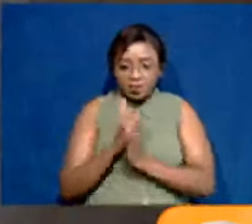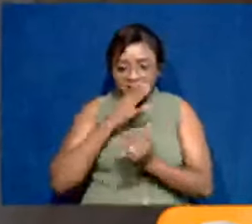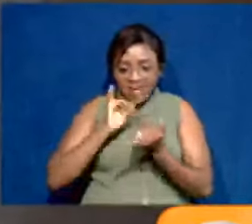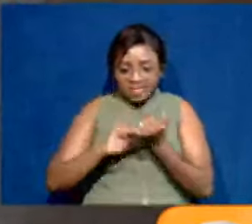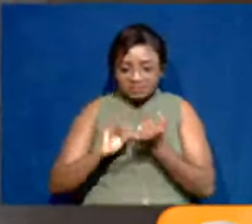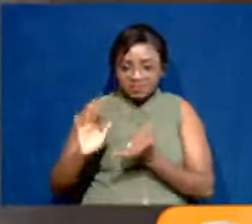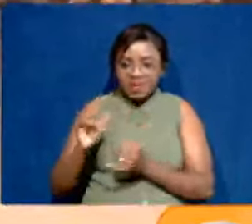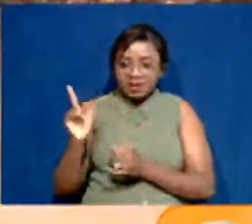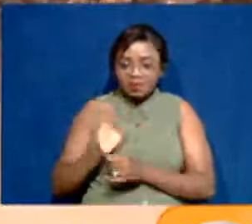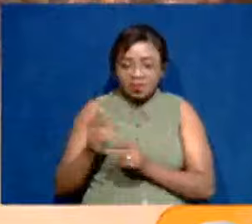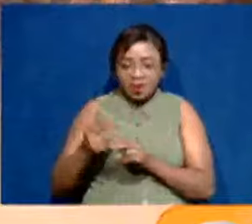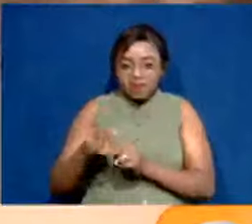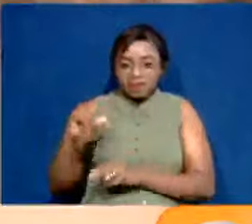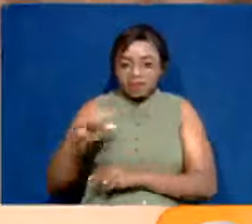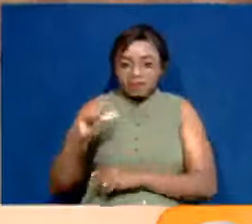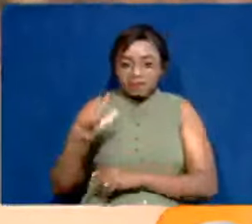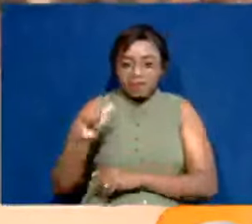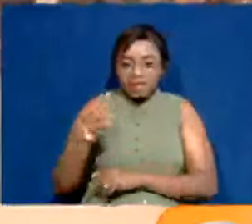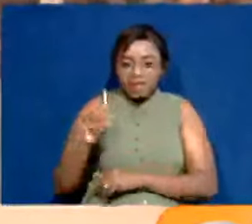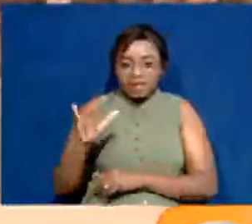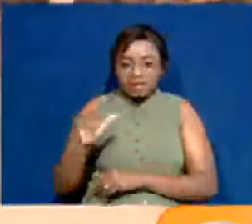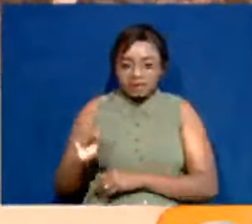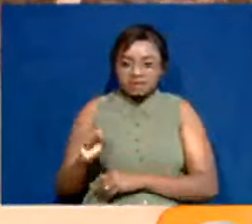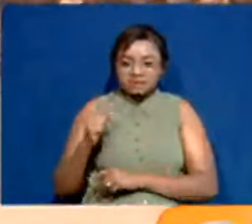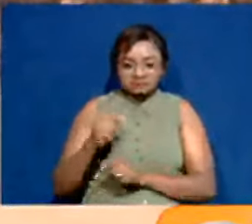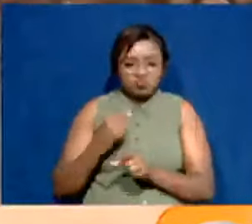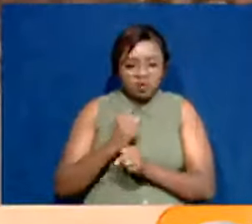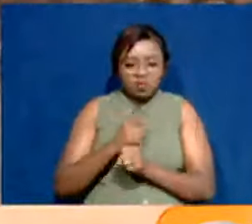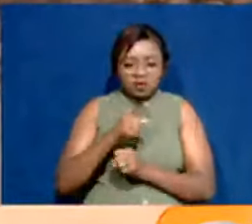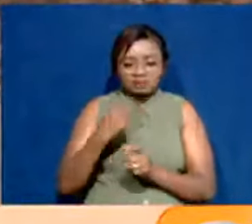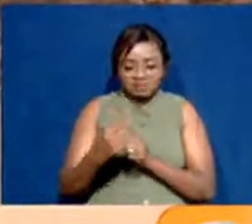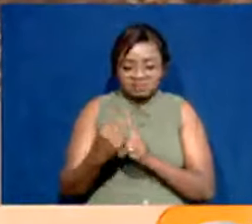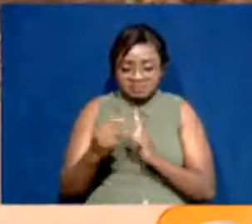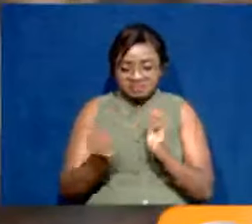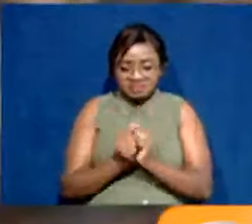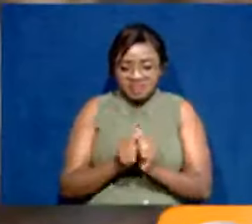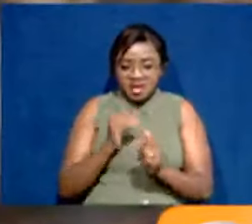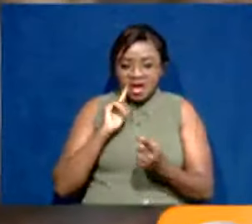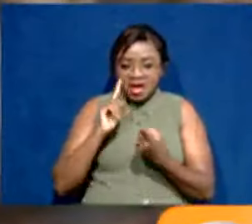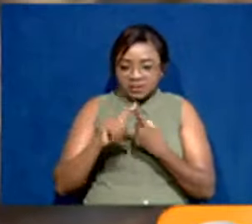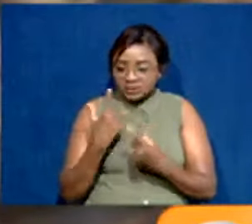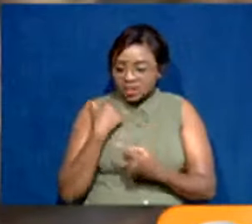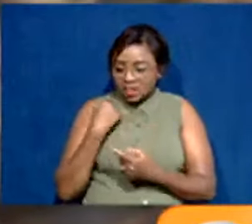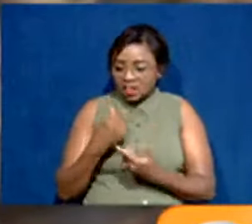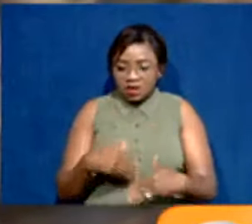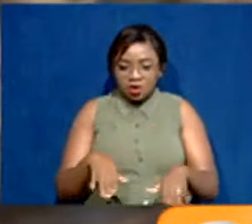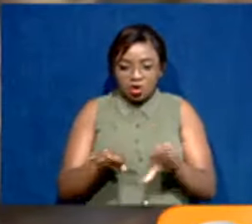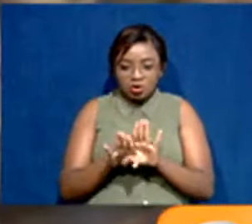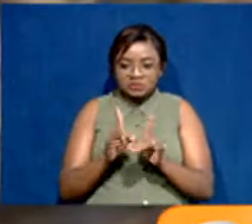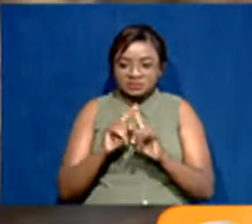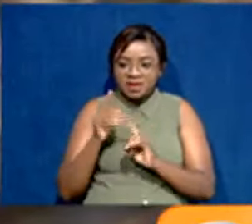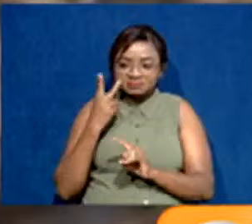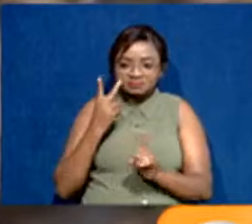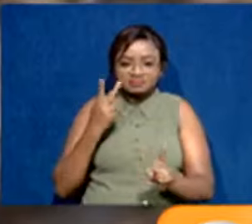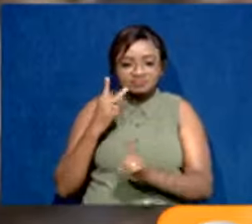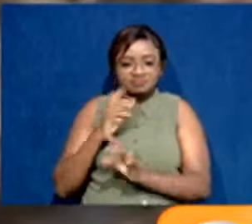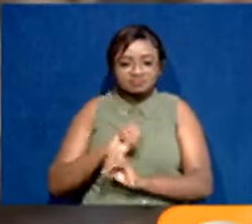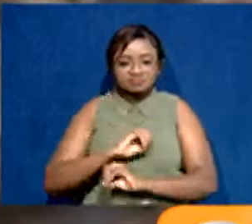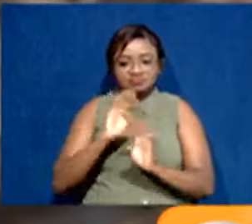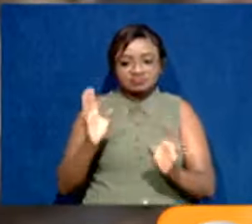been running the shop for close to 10 years until early this year when they shut down. All around, evidence of what they were doing